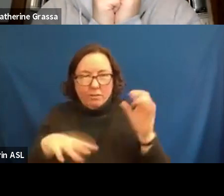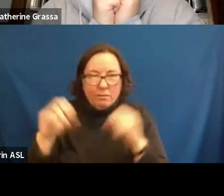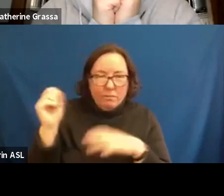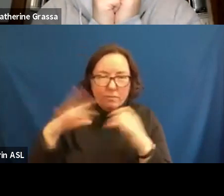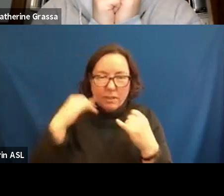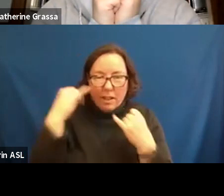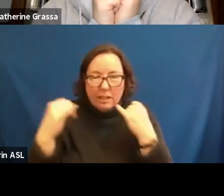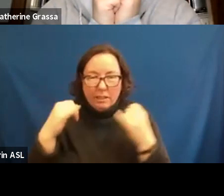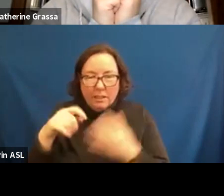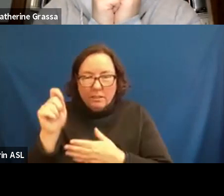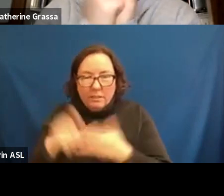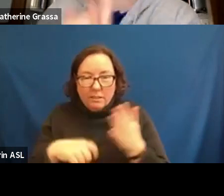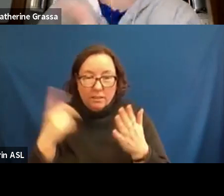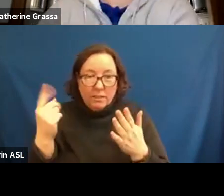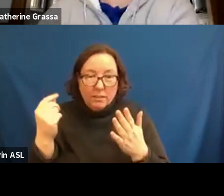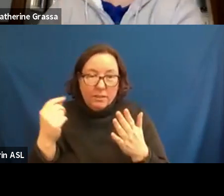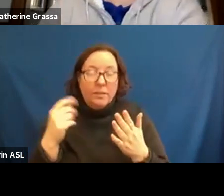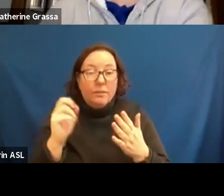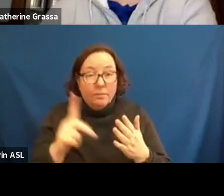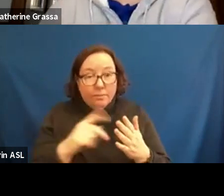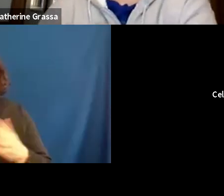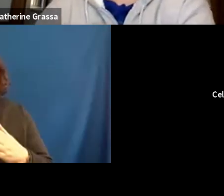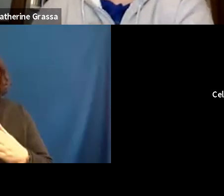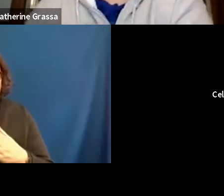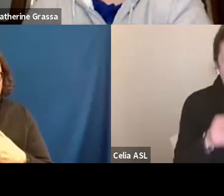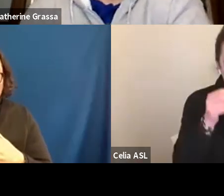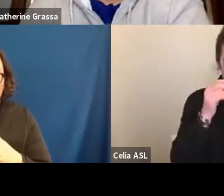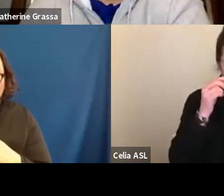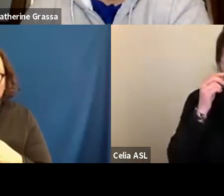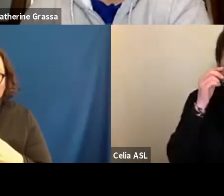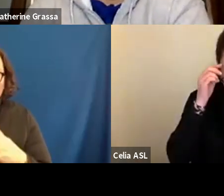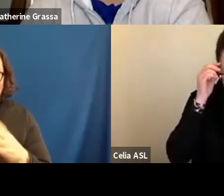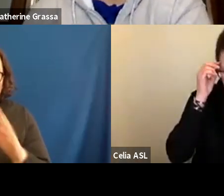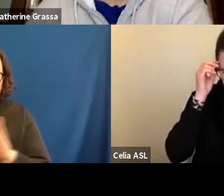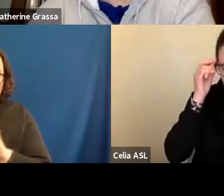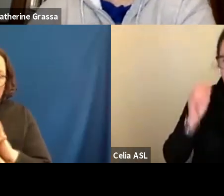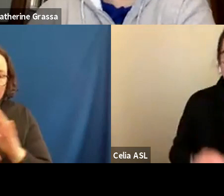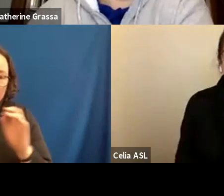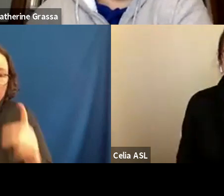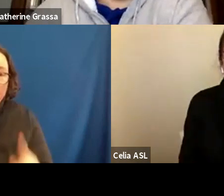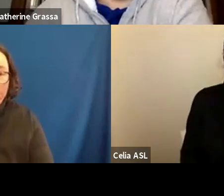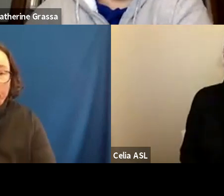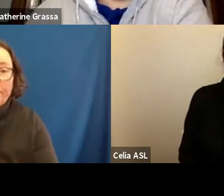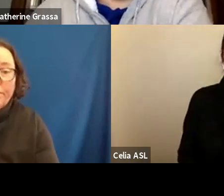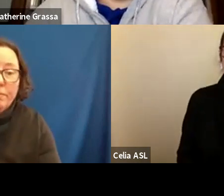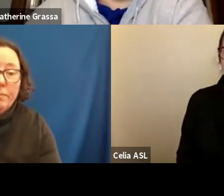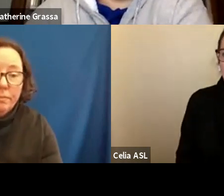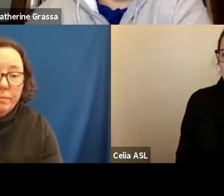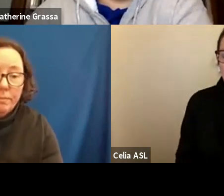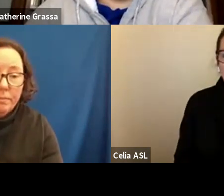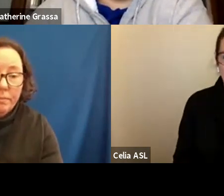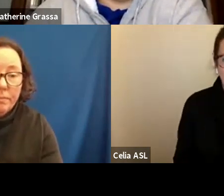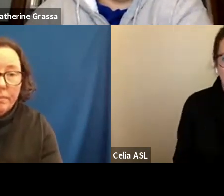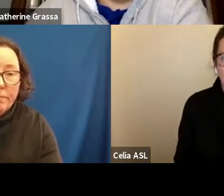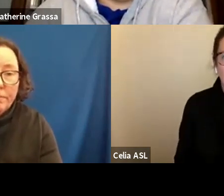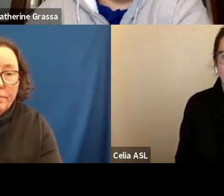ideas about what this policy could or should look like. And I want to make sure that the questions are not